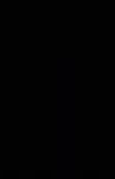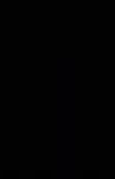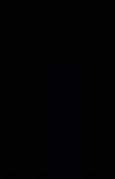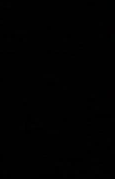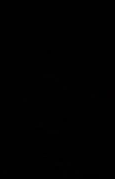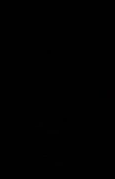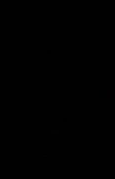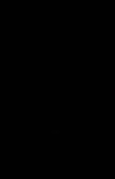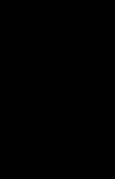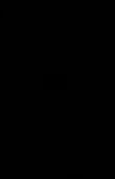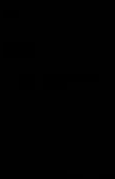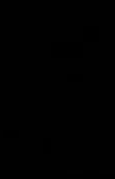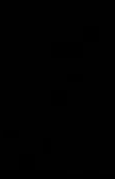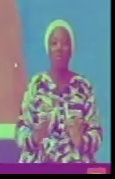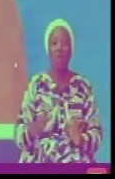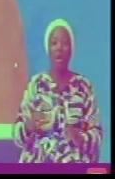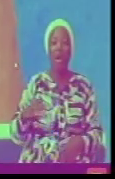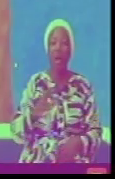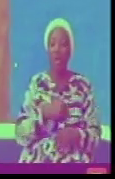Savior,